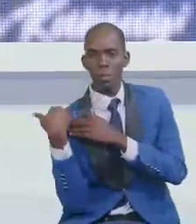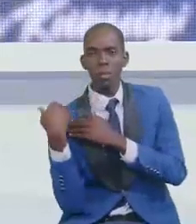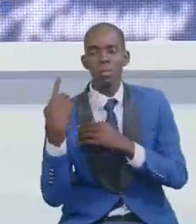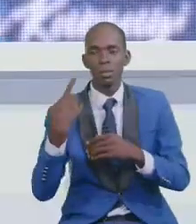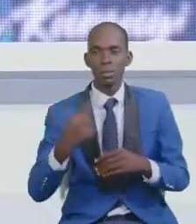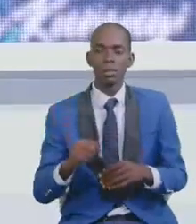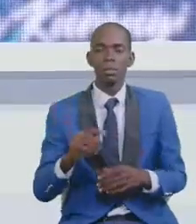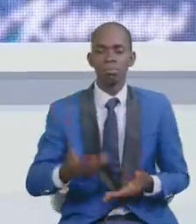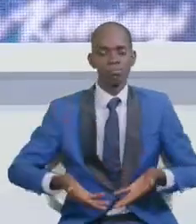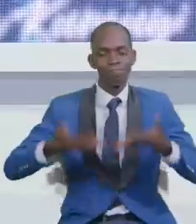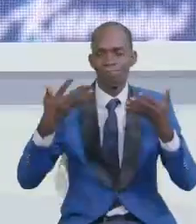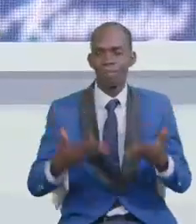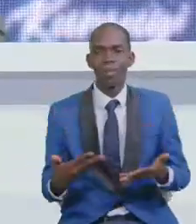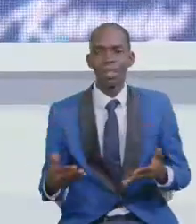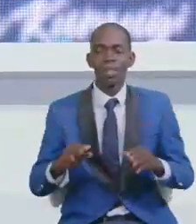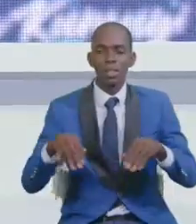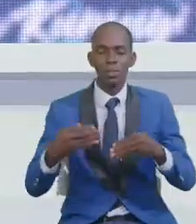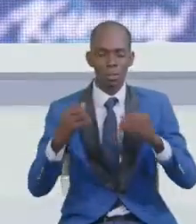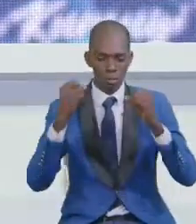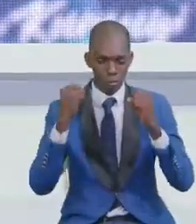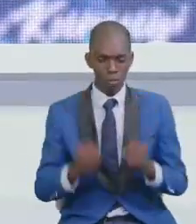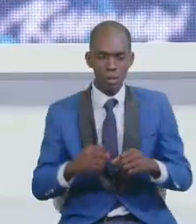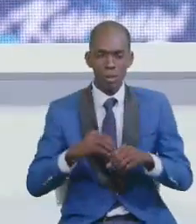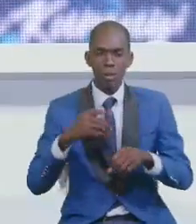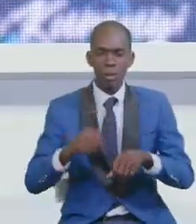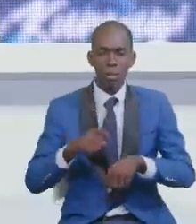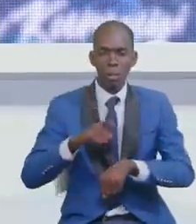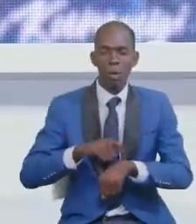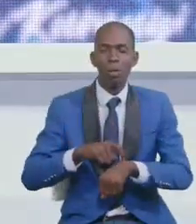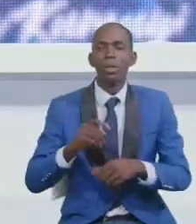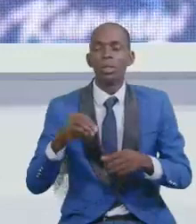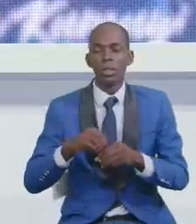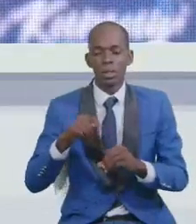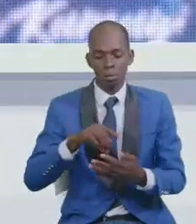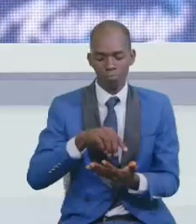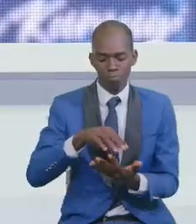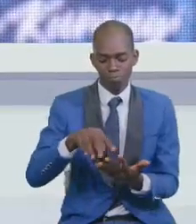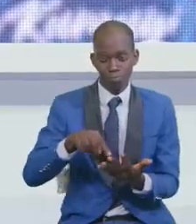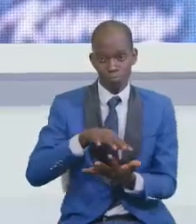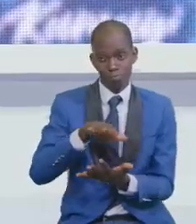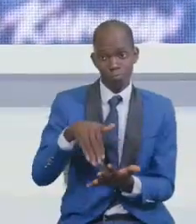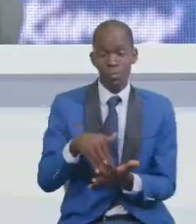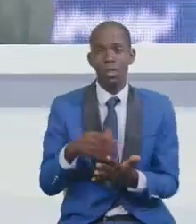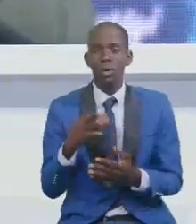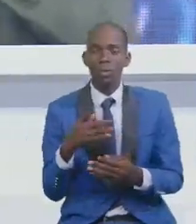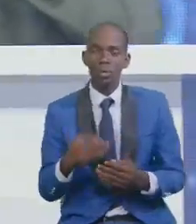Strengthen the backbone to stand in the midst of the challenges.